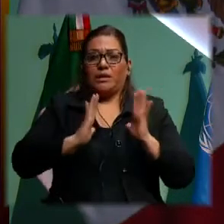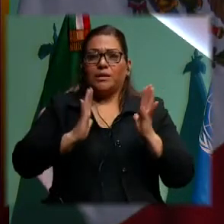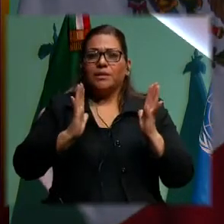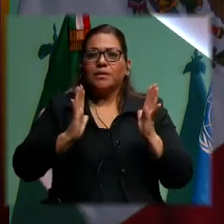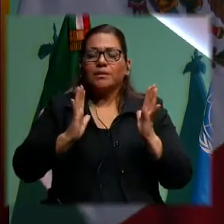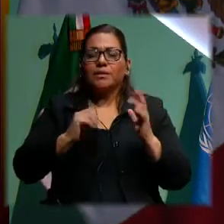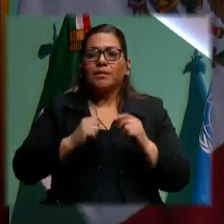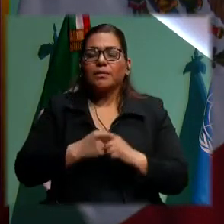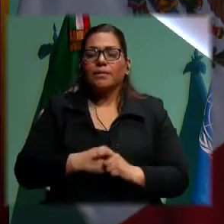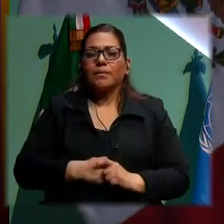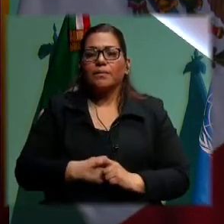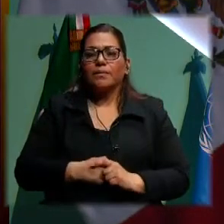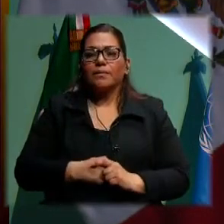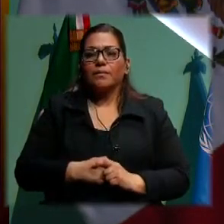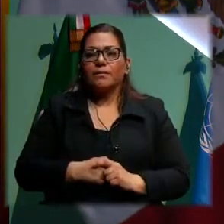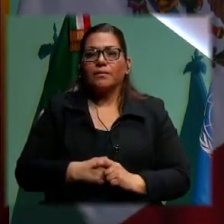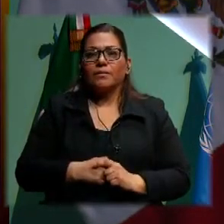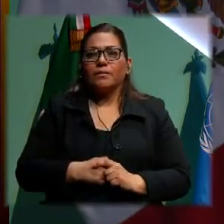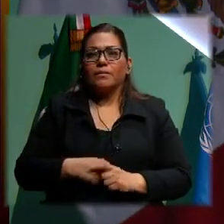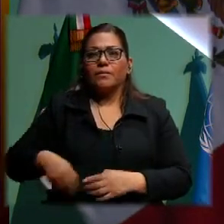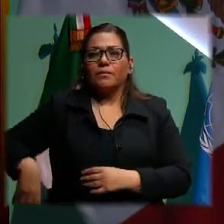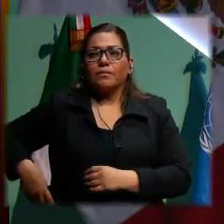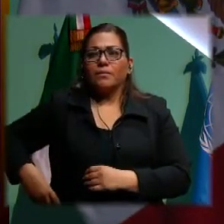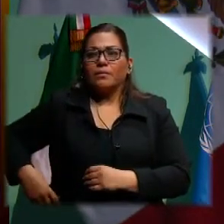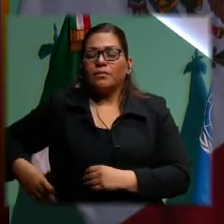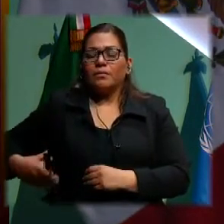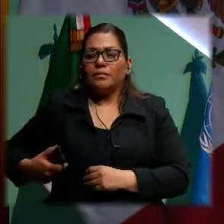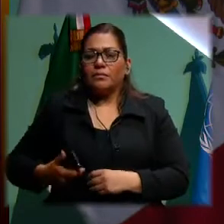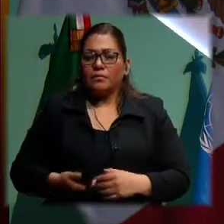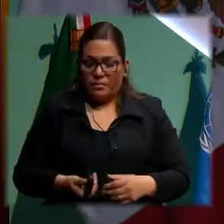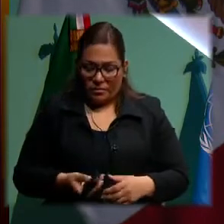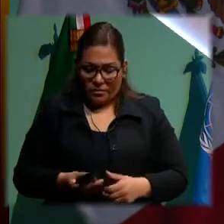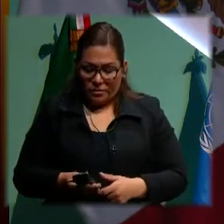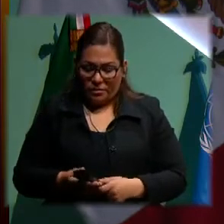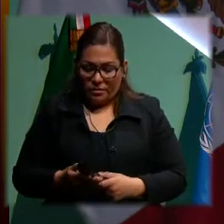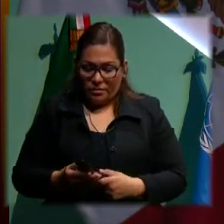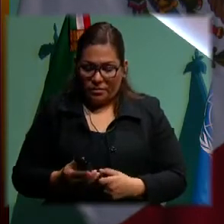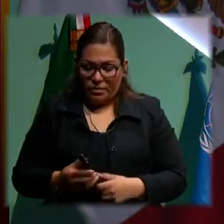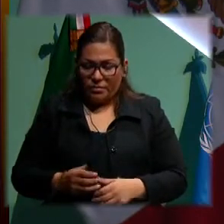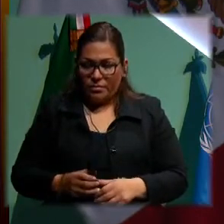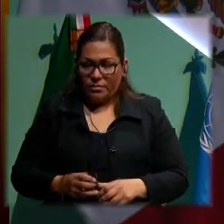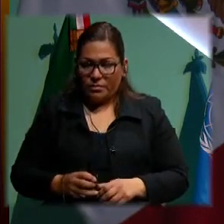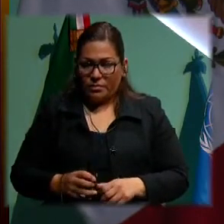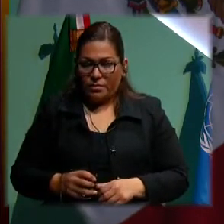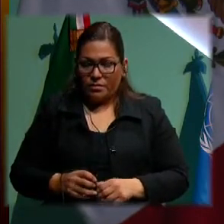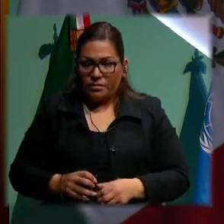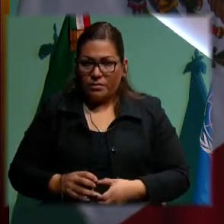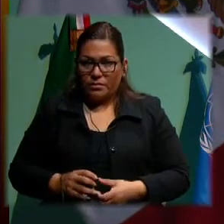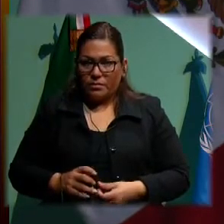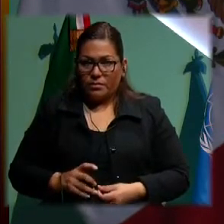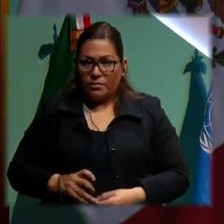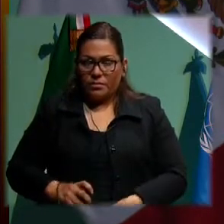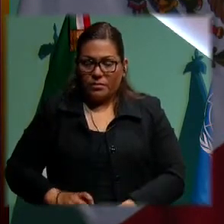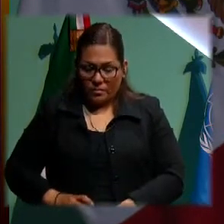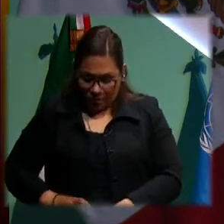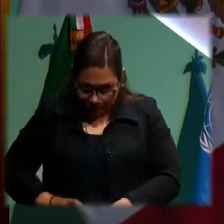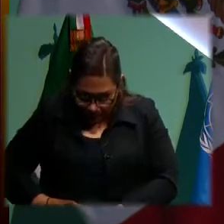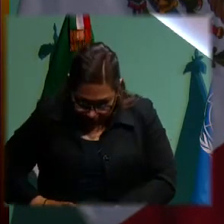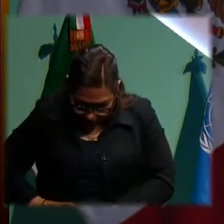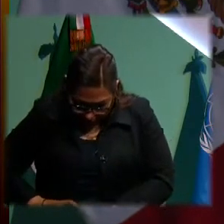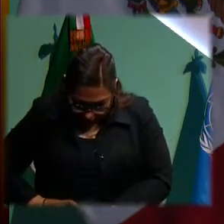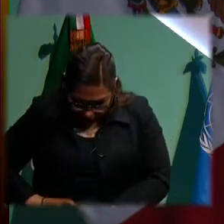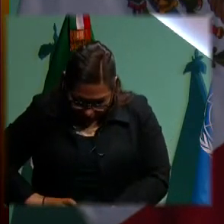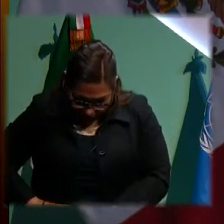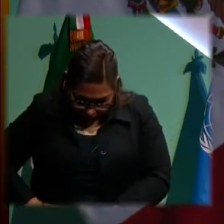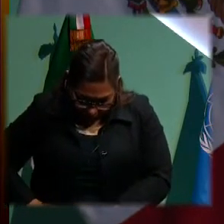of internet leaders, 90 young activists from Mexico, from the region, and from around the world, are here